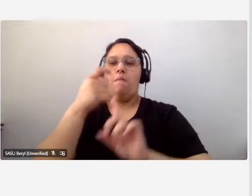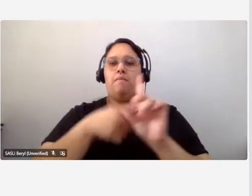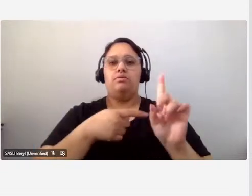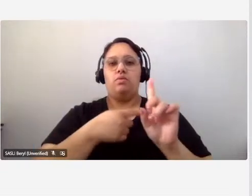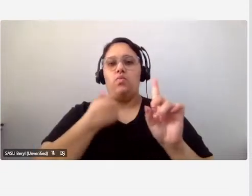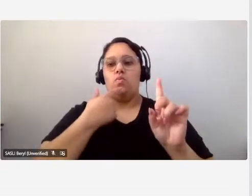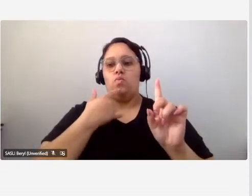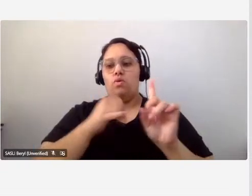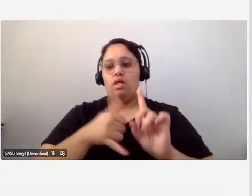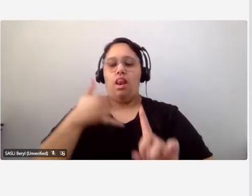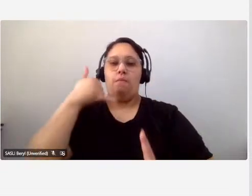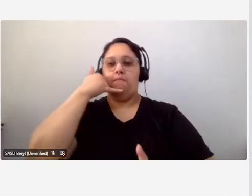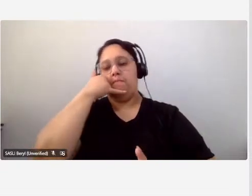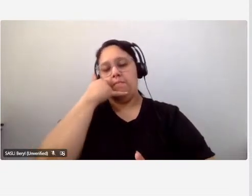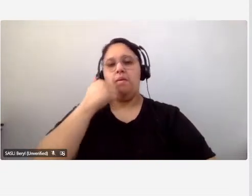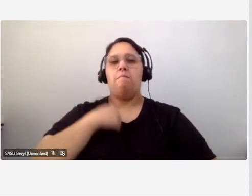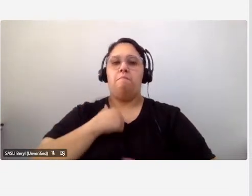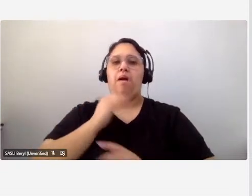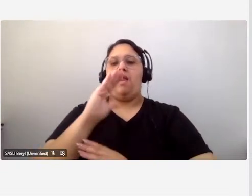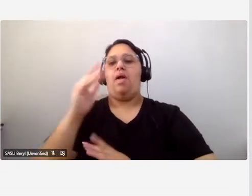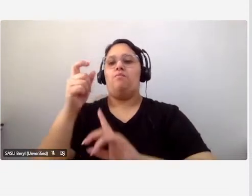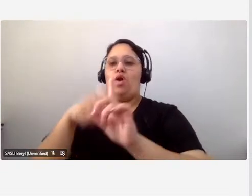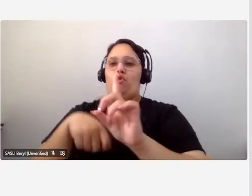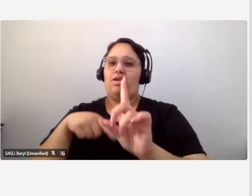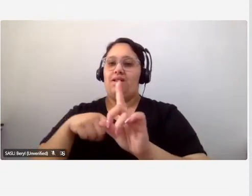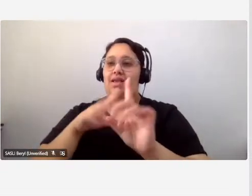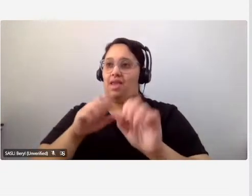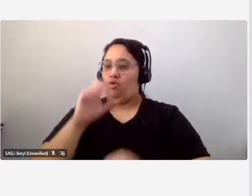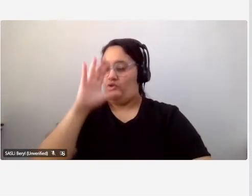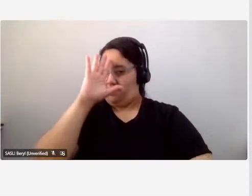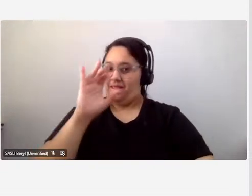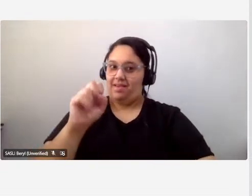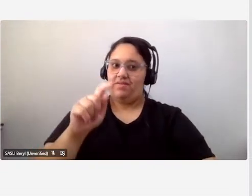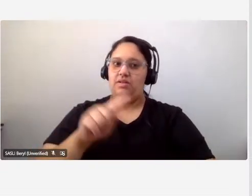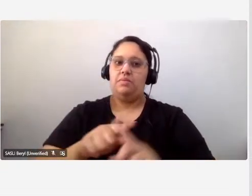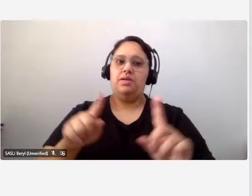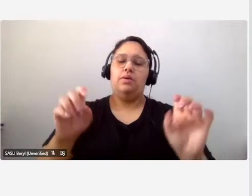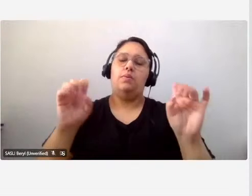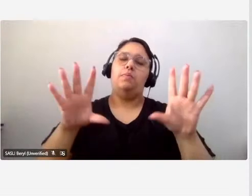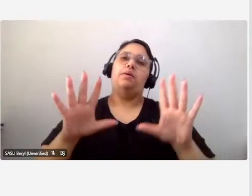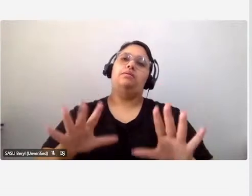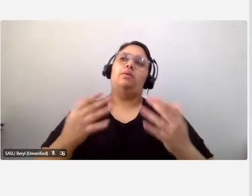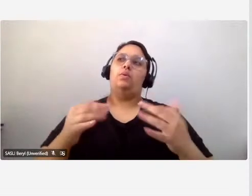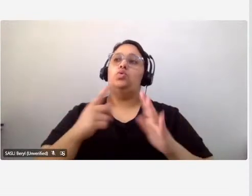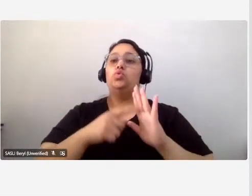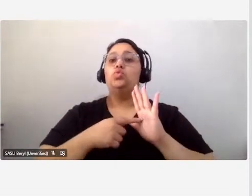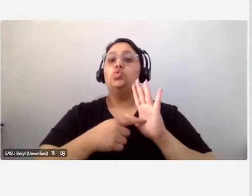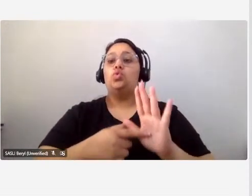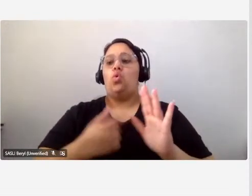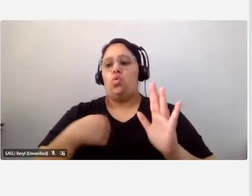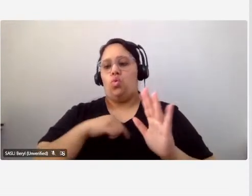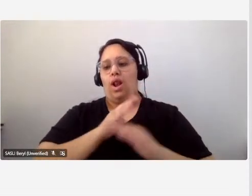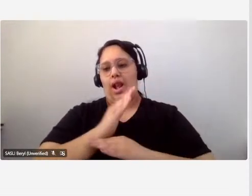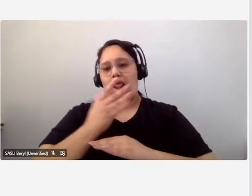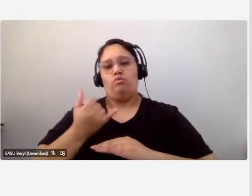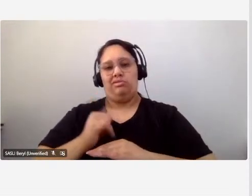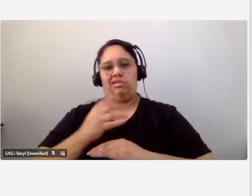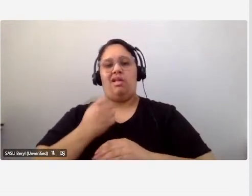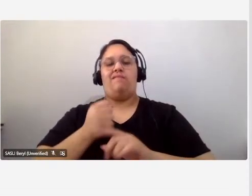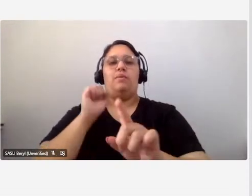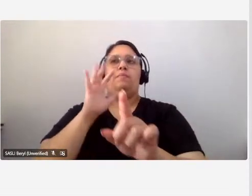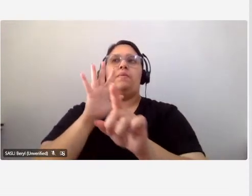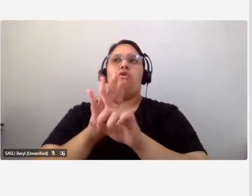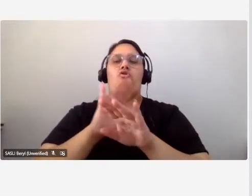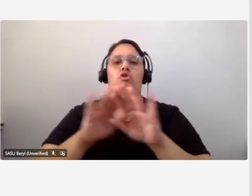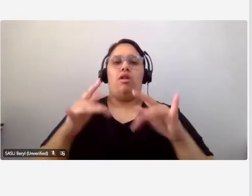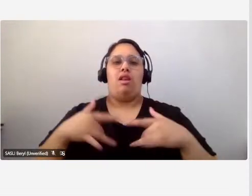picked up the phone was my librarian. Can you believe it? It is an incredible show. It shows how libraries still have an impact on our